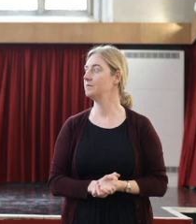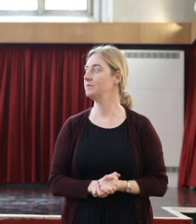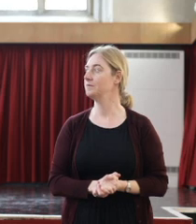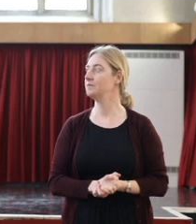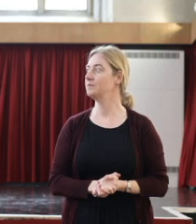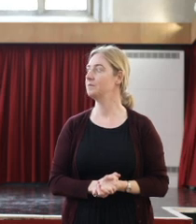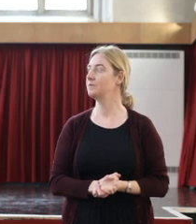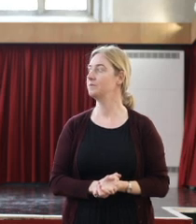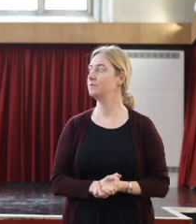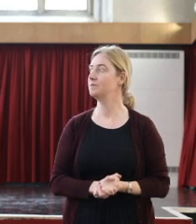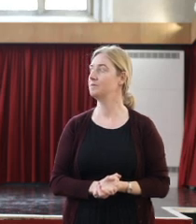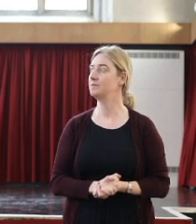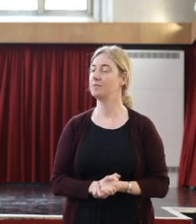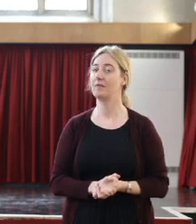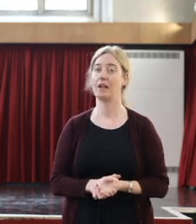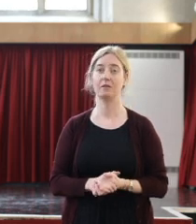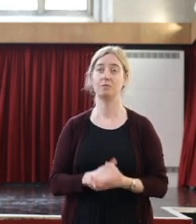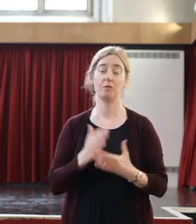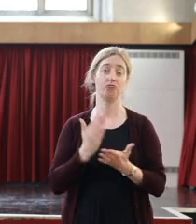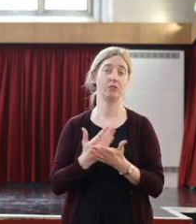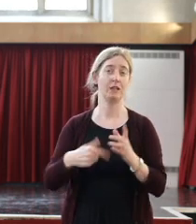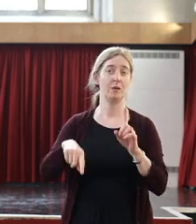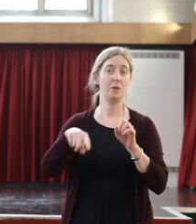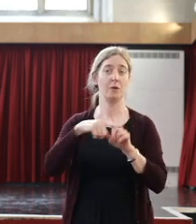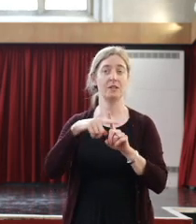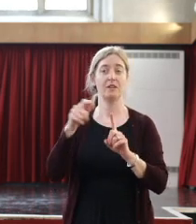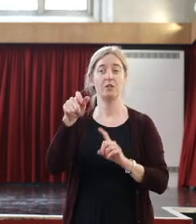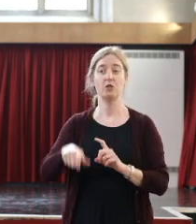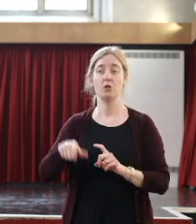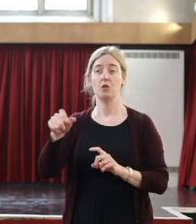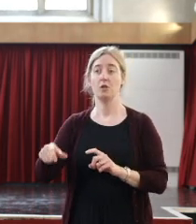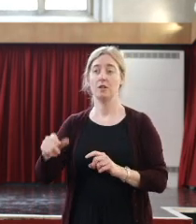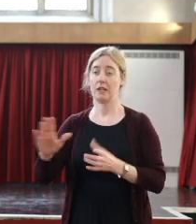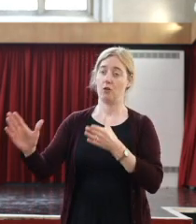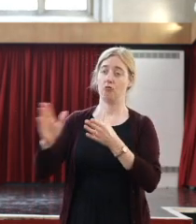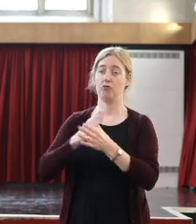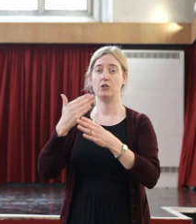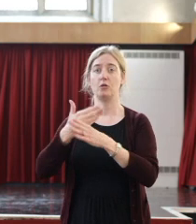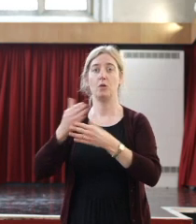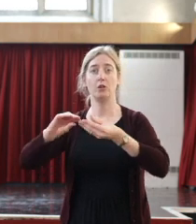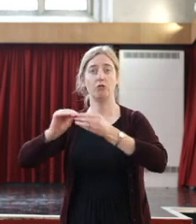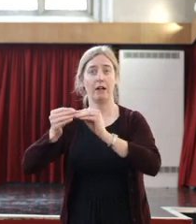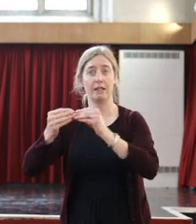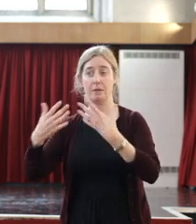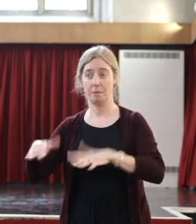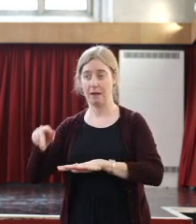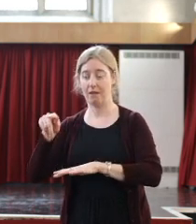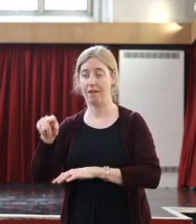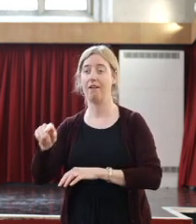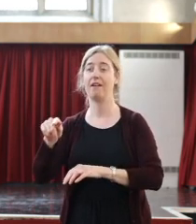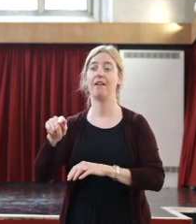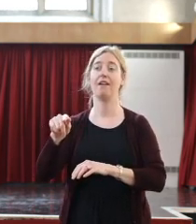Yeah, I mean, kind of everyone was a winner, really, in a sense that students come out with an original piece of work, but and also an important